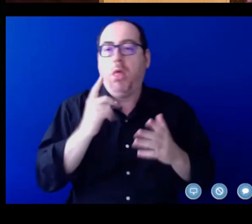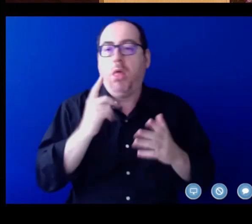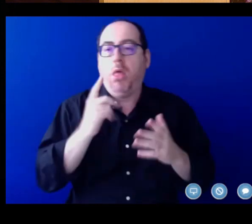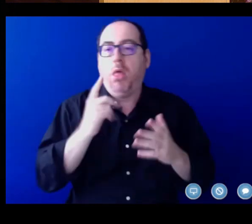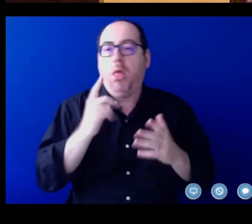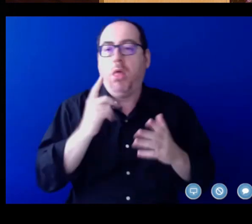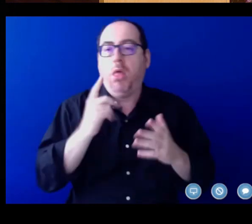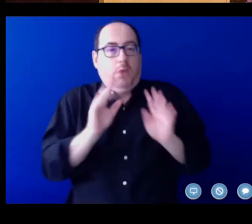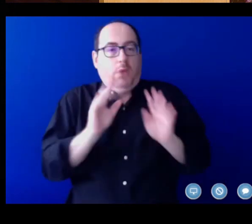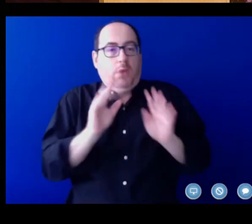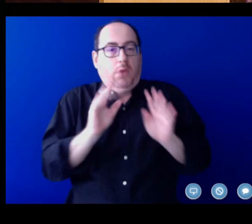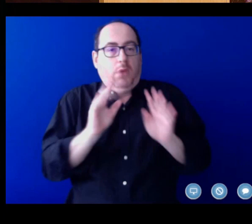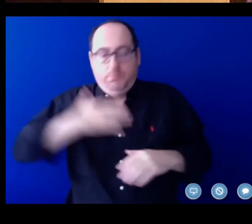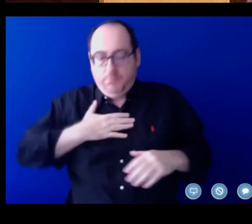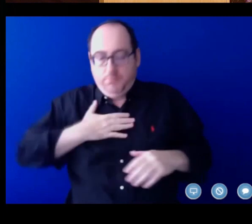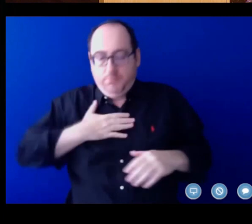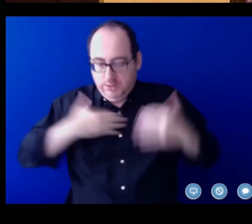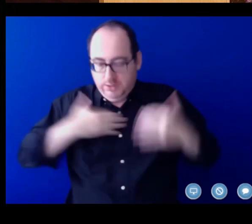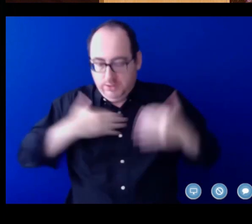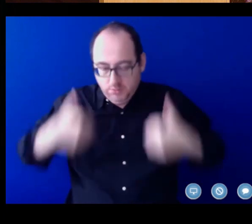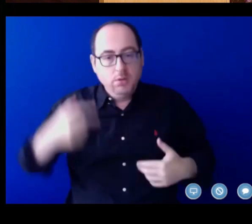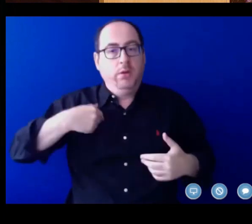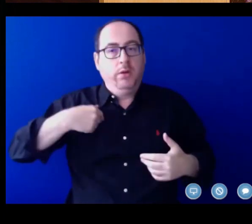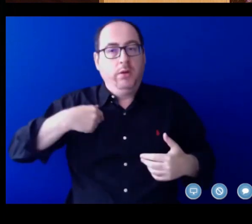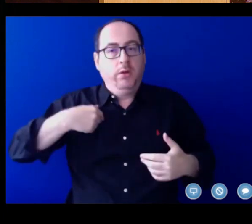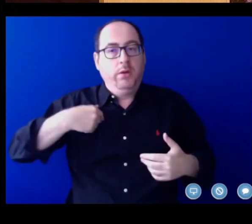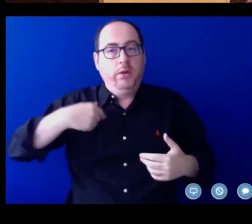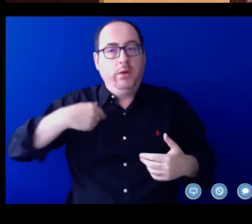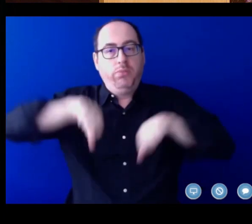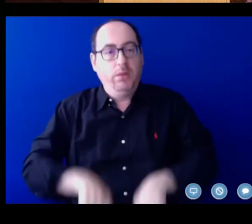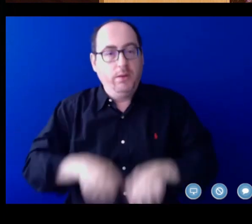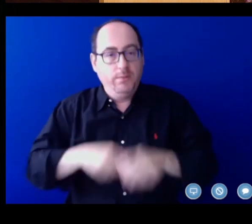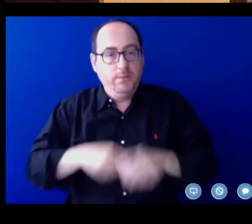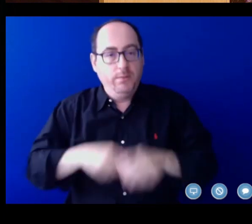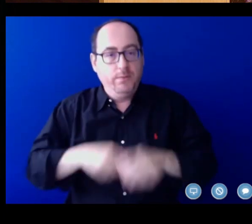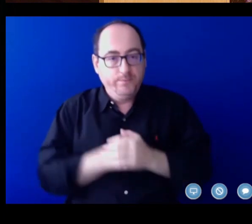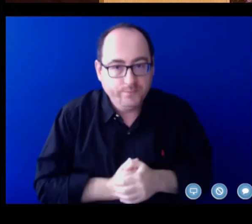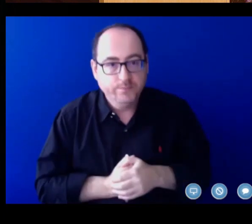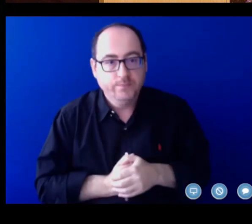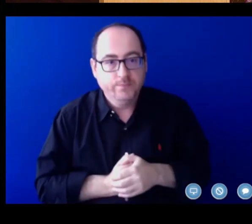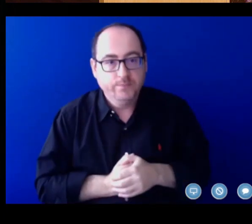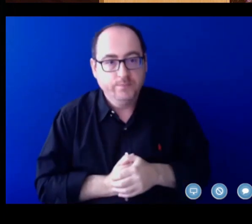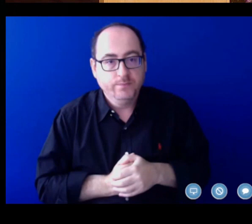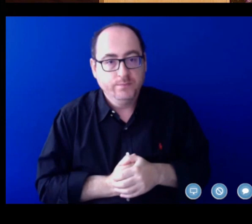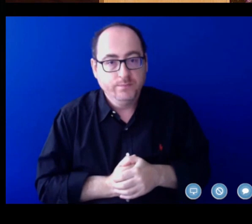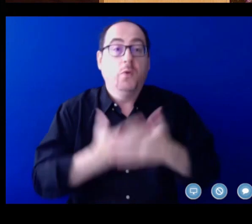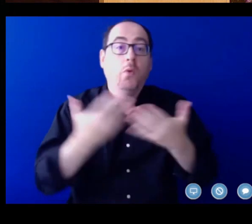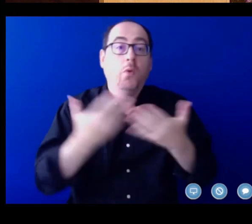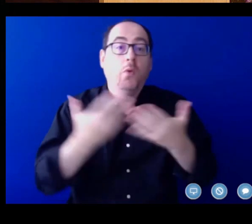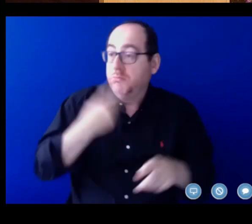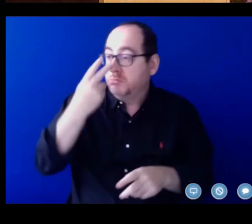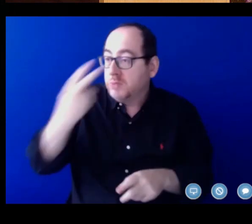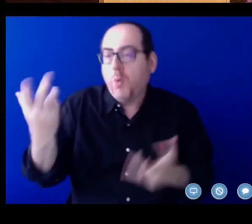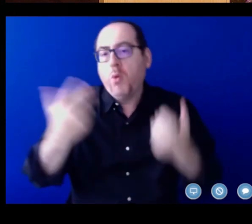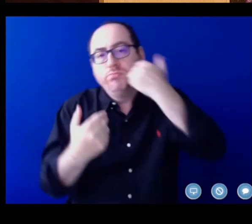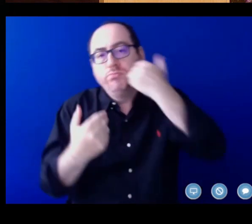survivors. Sources of violence are unpredictable. Nowhere is safe. The third column describes the symptoms